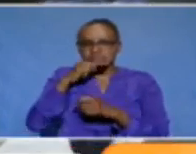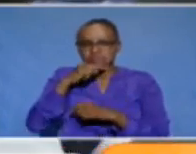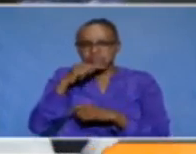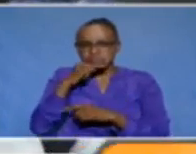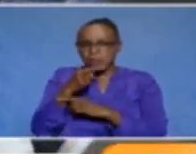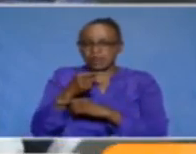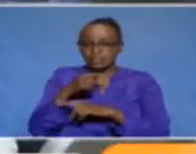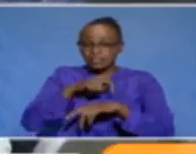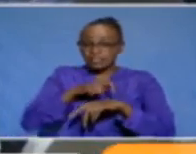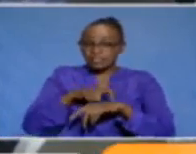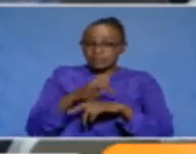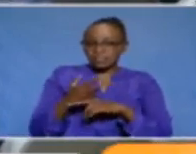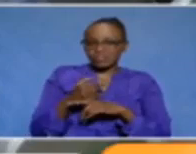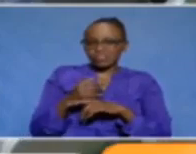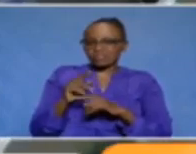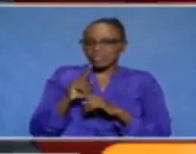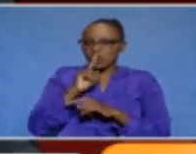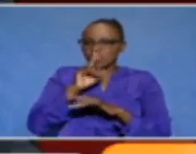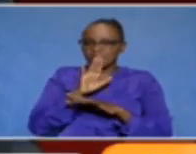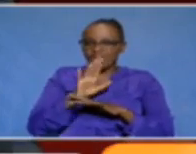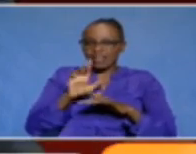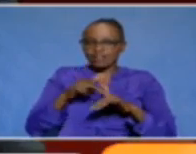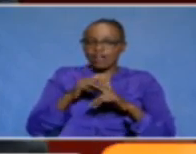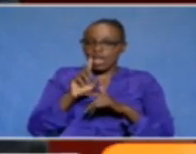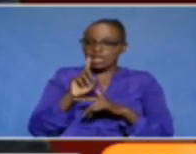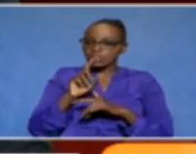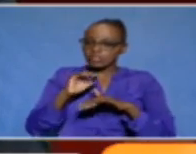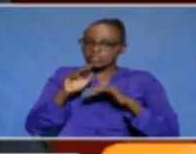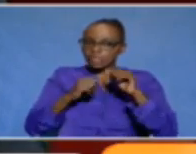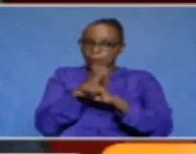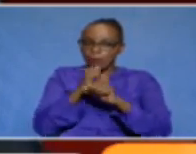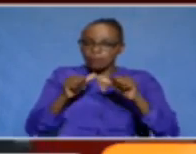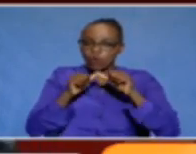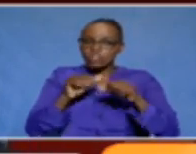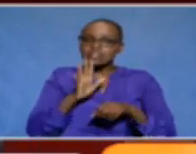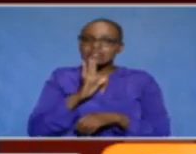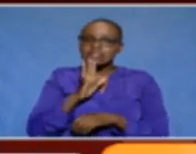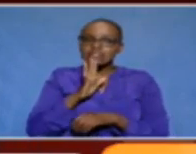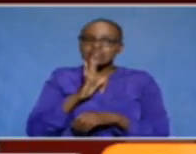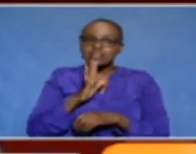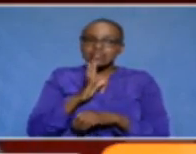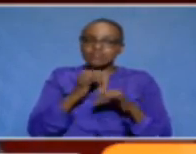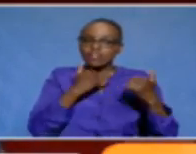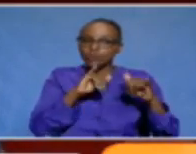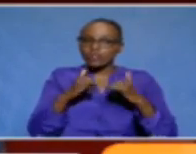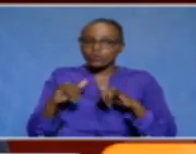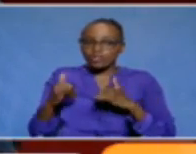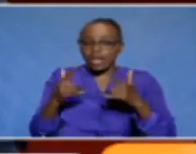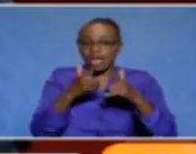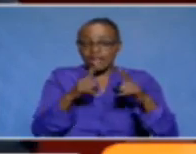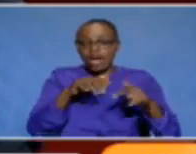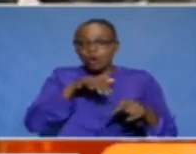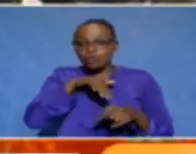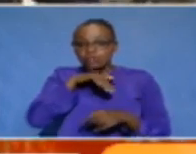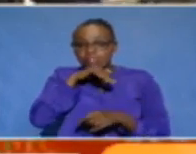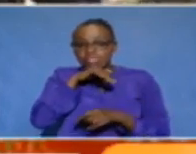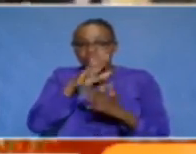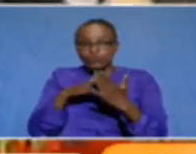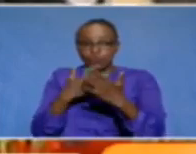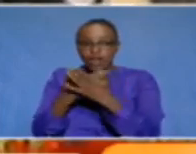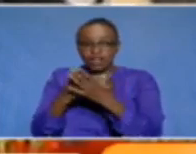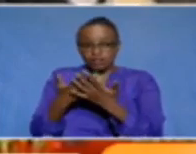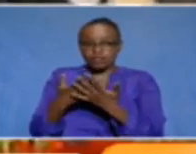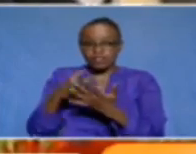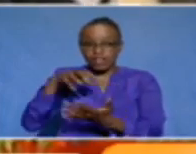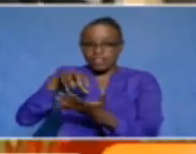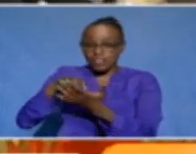avoid a moment of awkward silence, the DP continued with his speech in a bid to buy time and allow Odinga to arrive at the